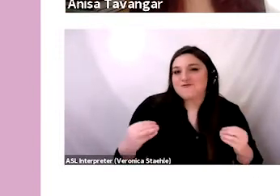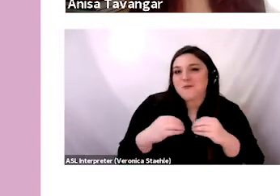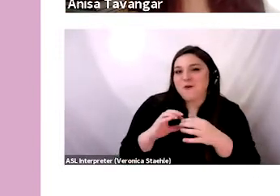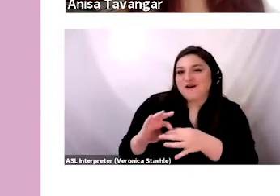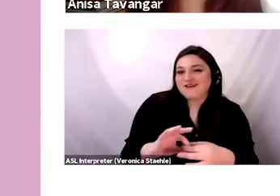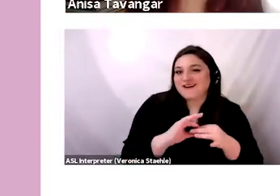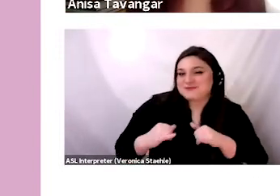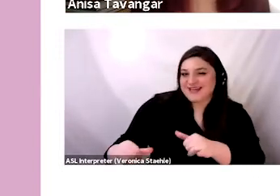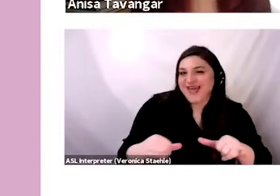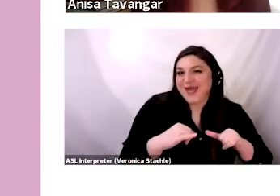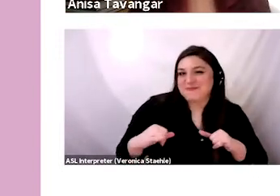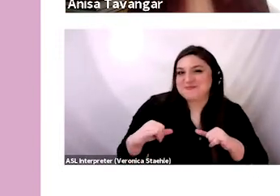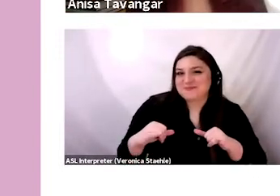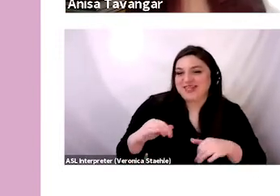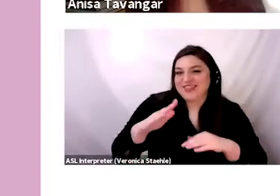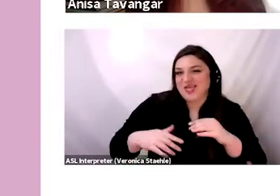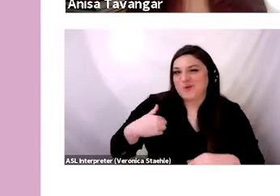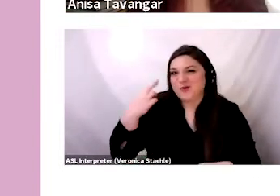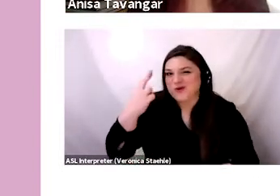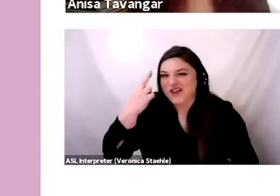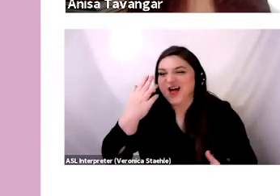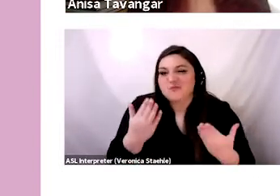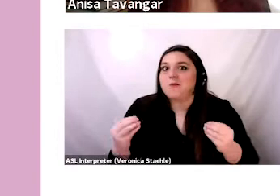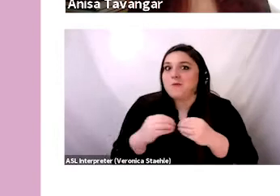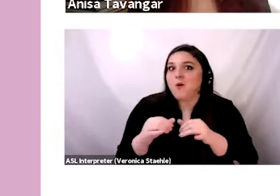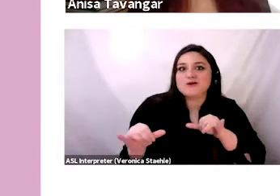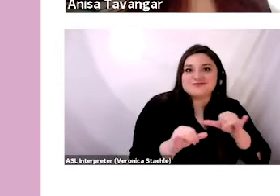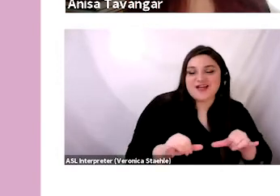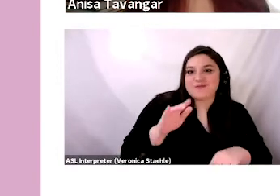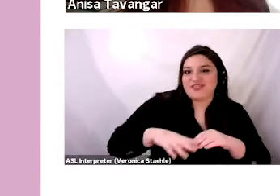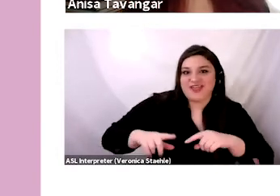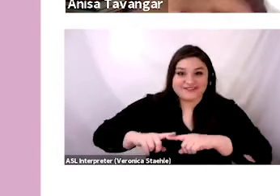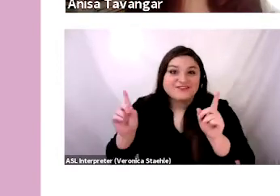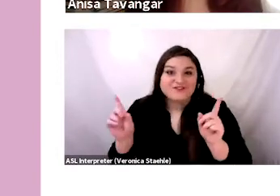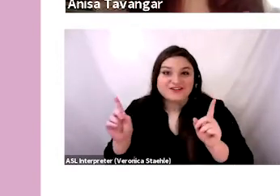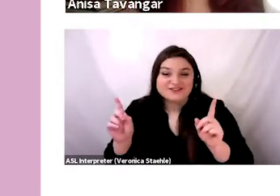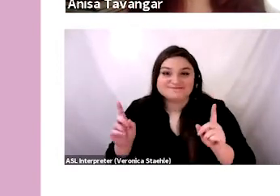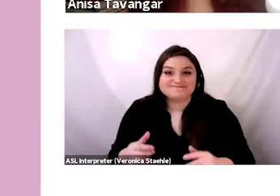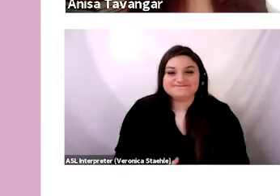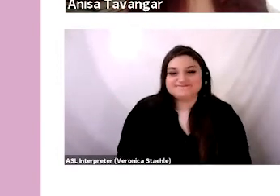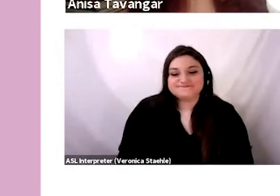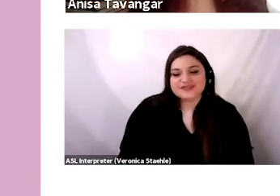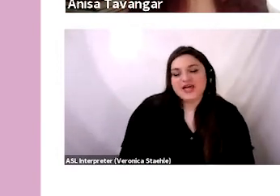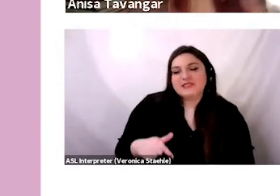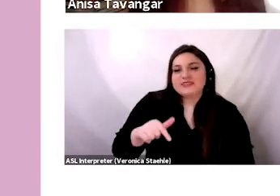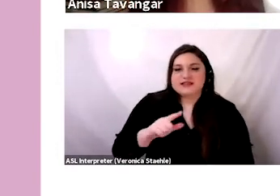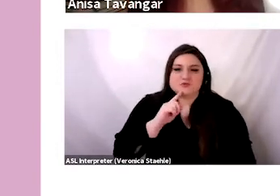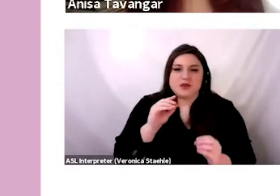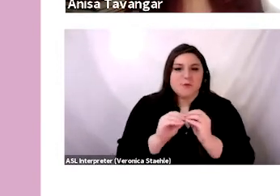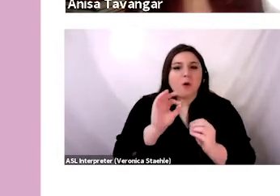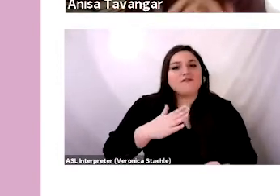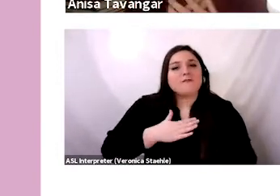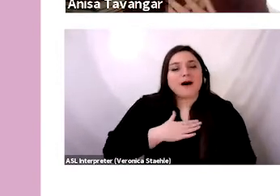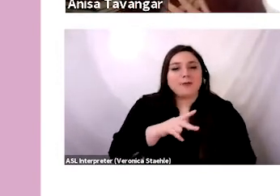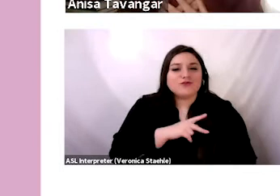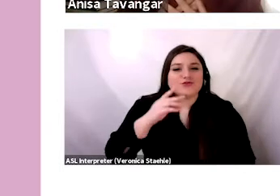probably have a lot more in common than we have differences. So sort of keeping that in mind, and these are also